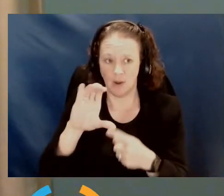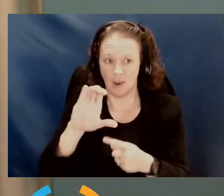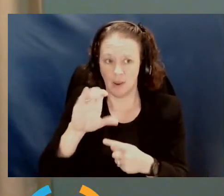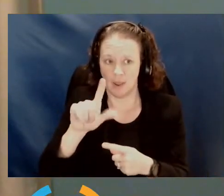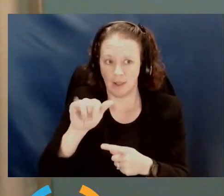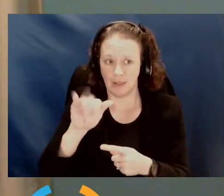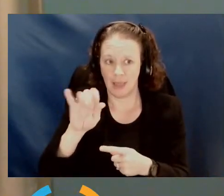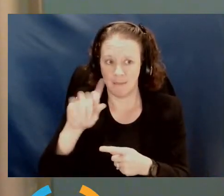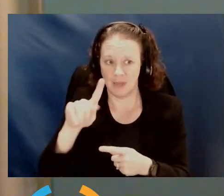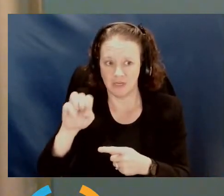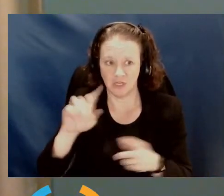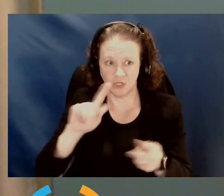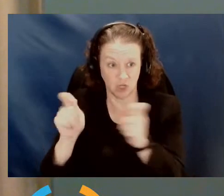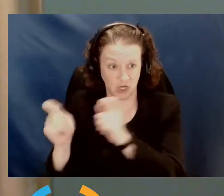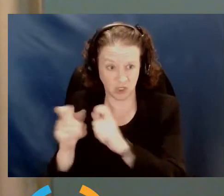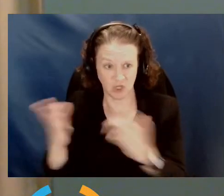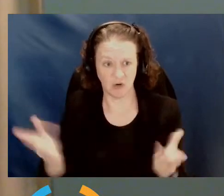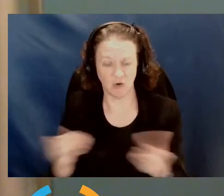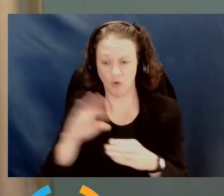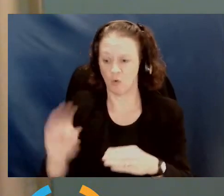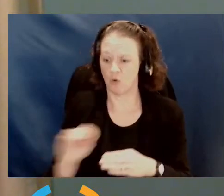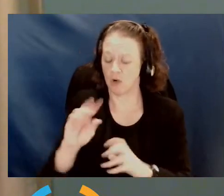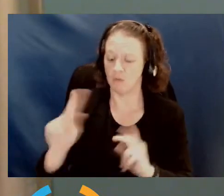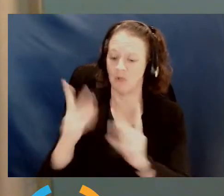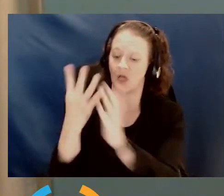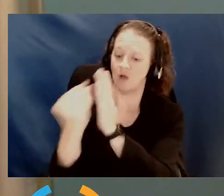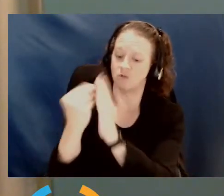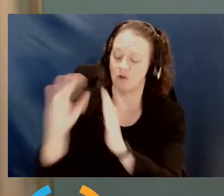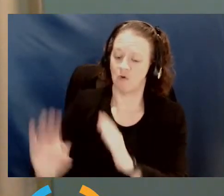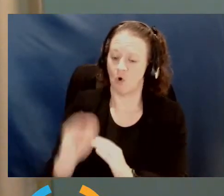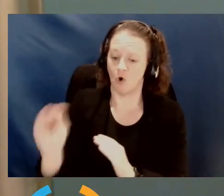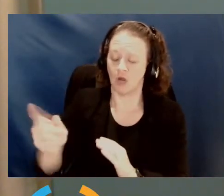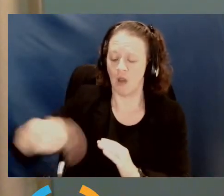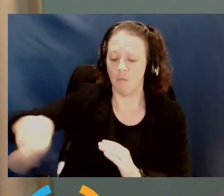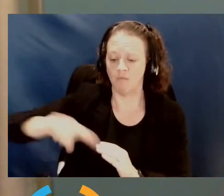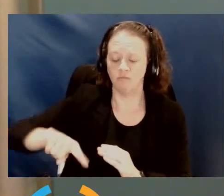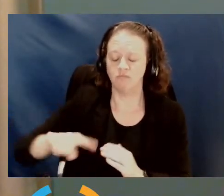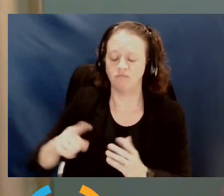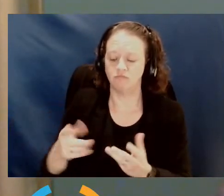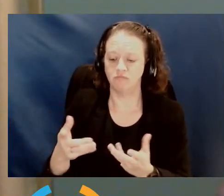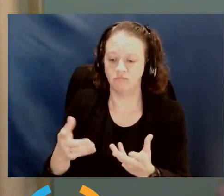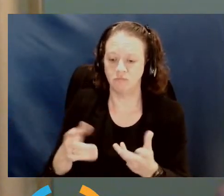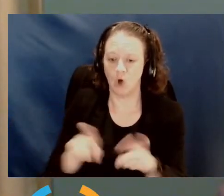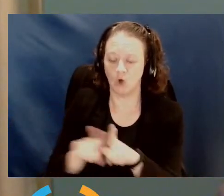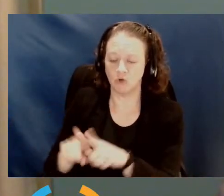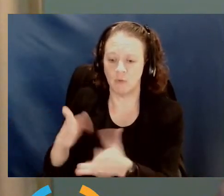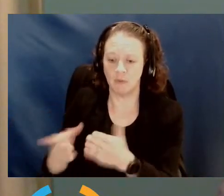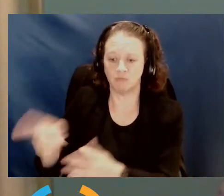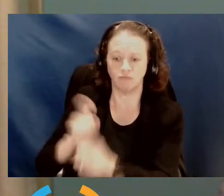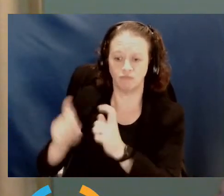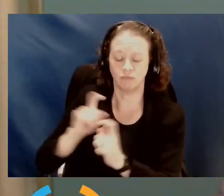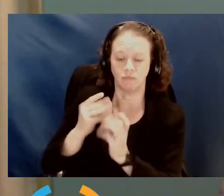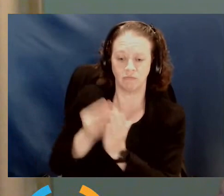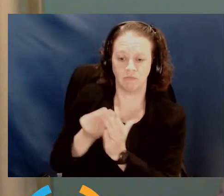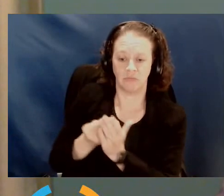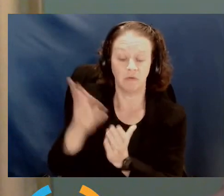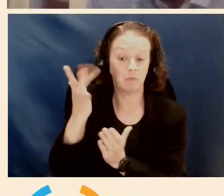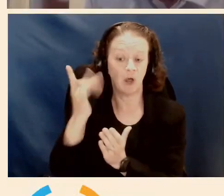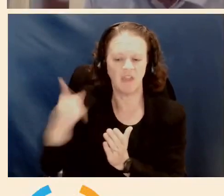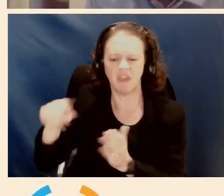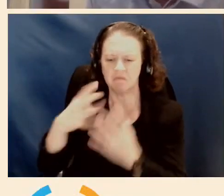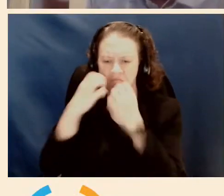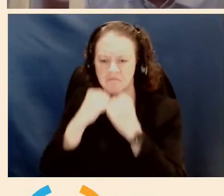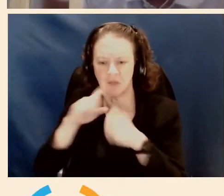donations from outside of Oregon for folks that care about that sort of thing. All right, and Senator Thatcher, again, the specific questions asked